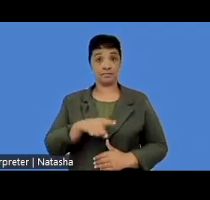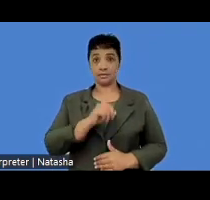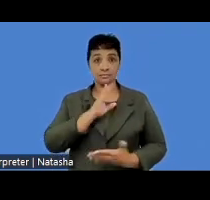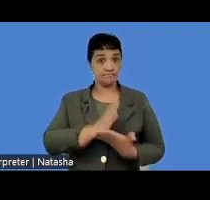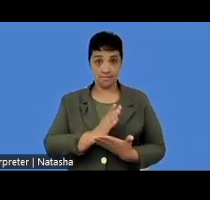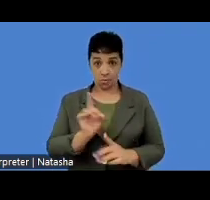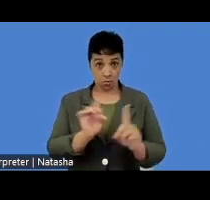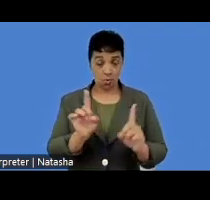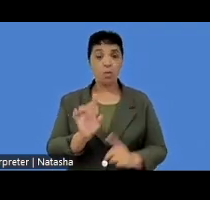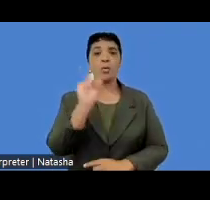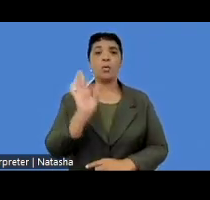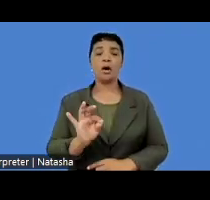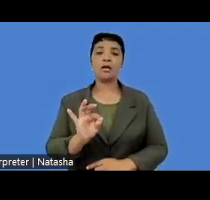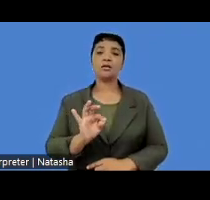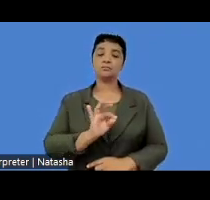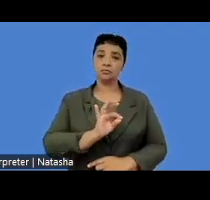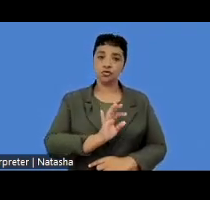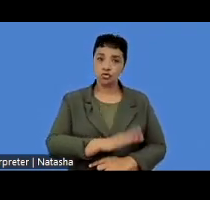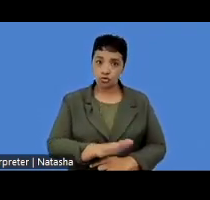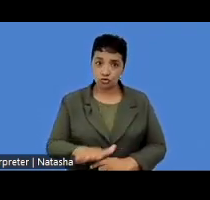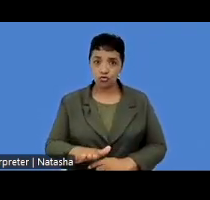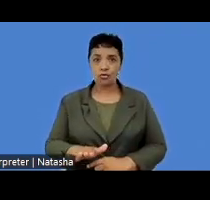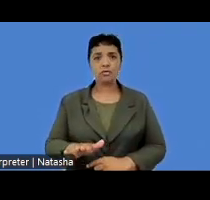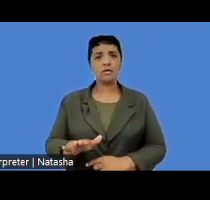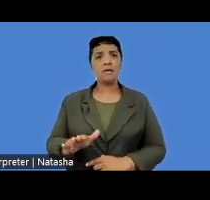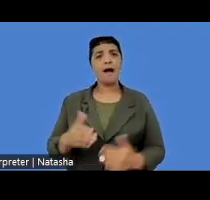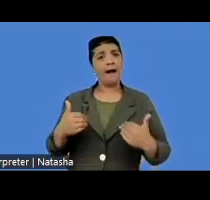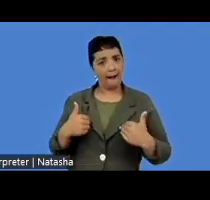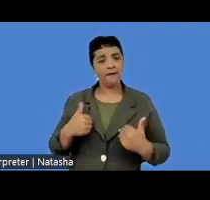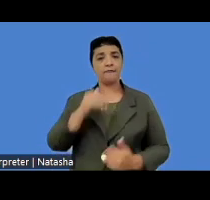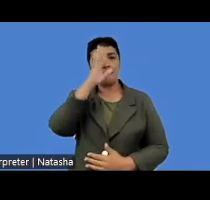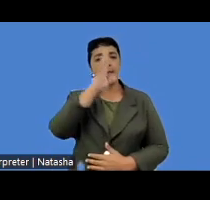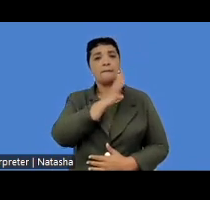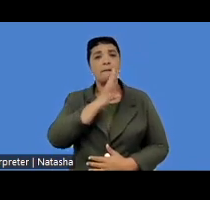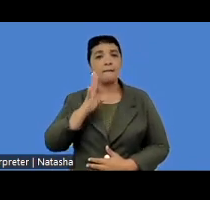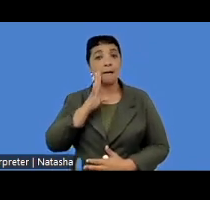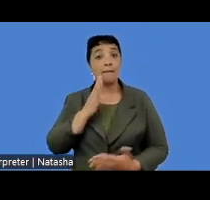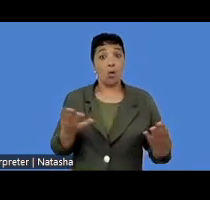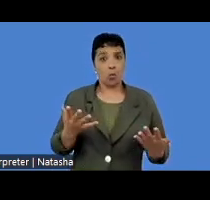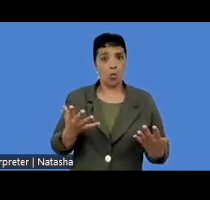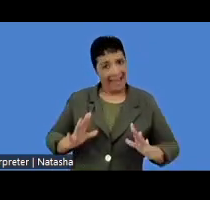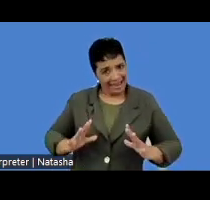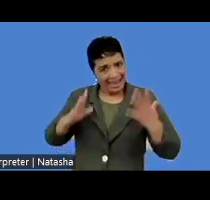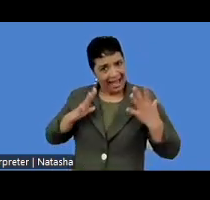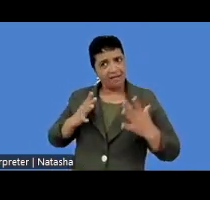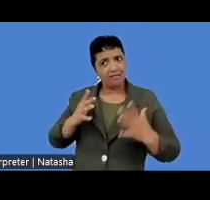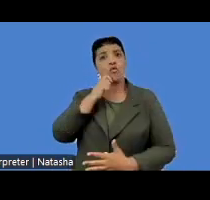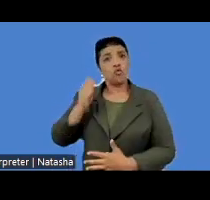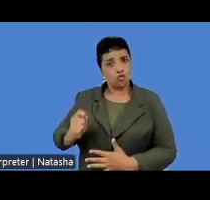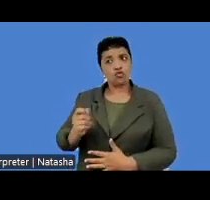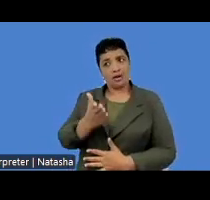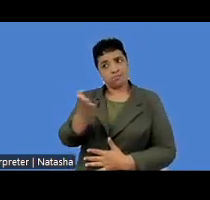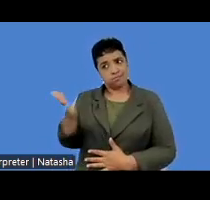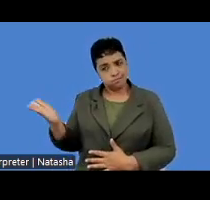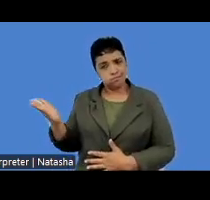children have parents or other blood relatives in Ukraine, and these parents are willing and